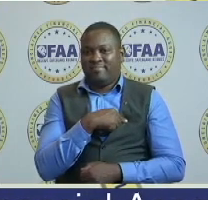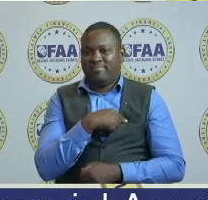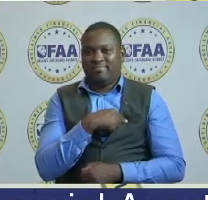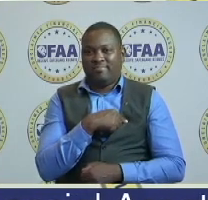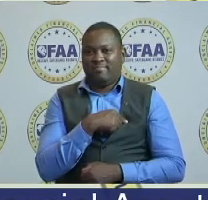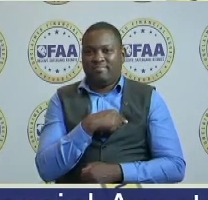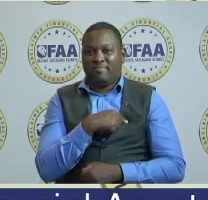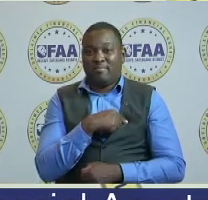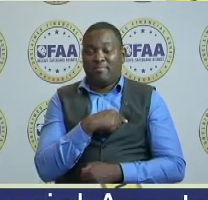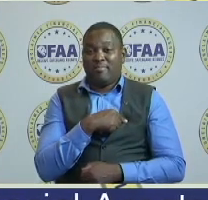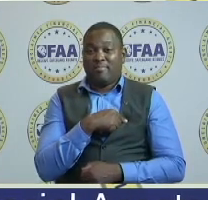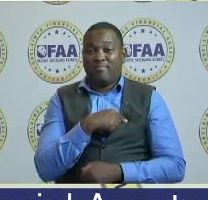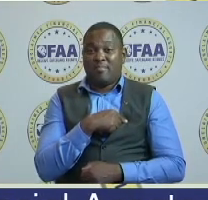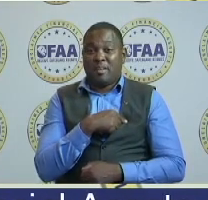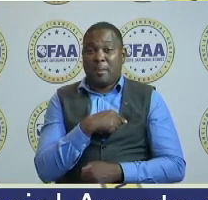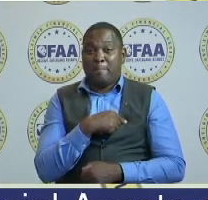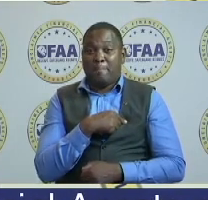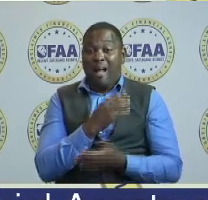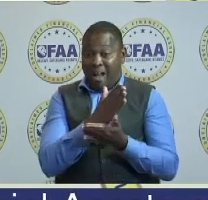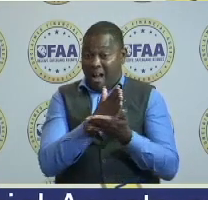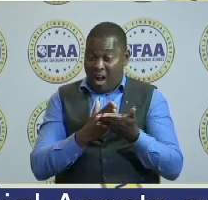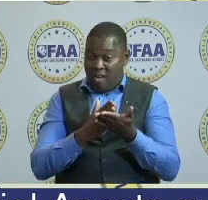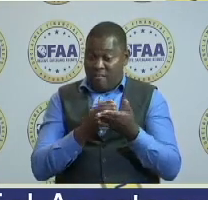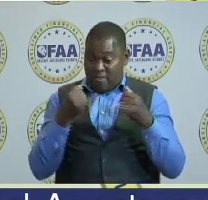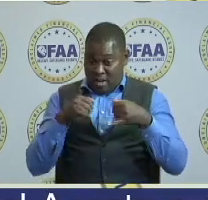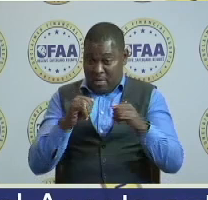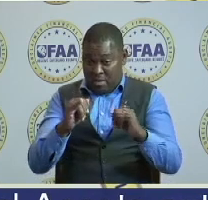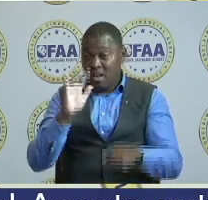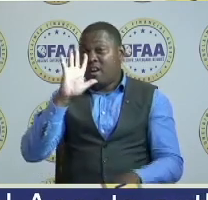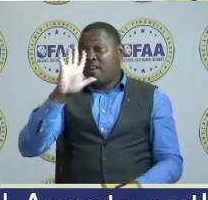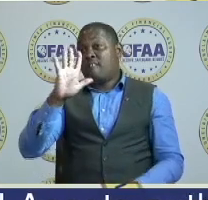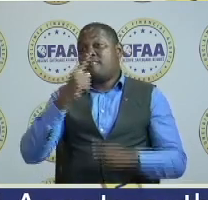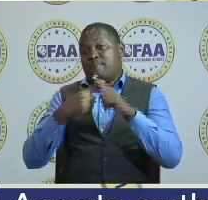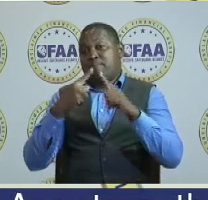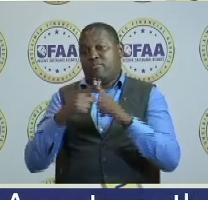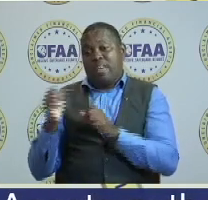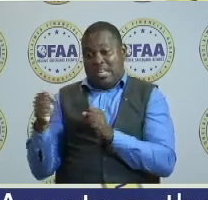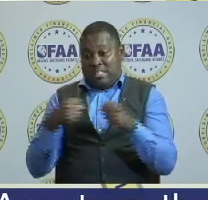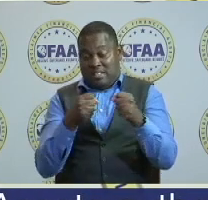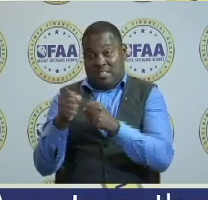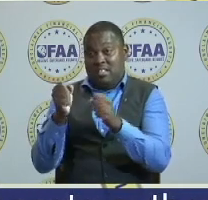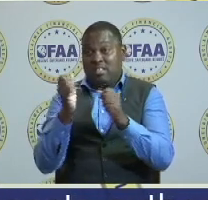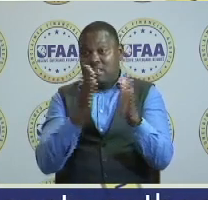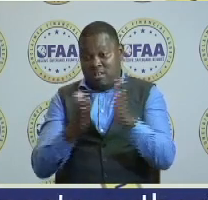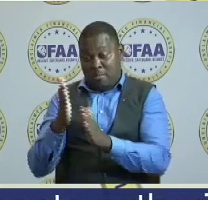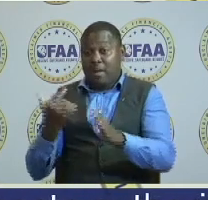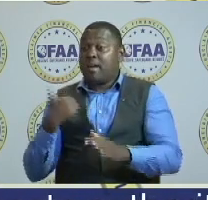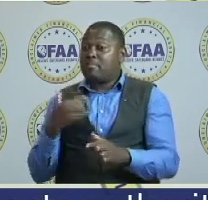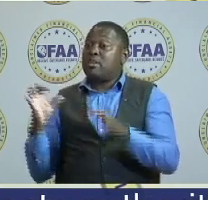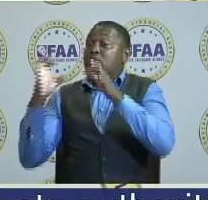we are halfway through the implementation of our 5-year strategic plan. I joined about a year ago.